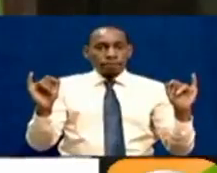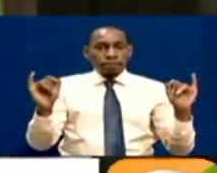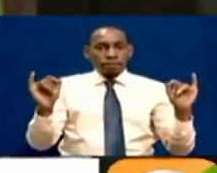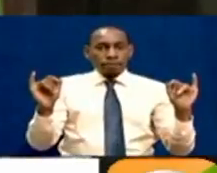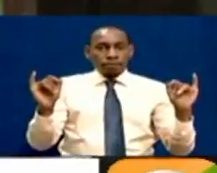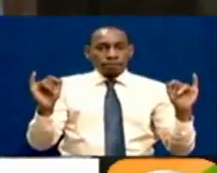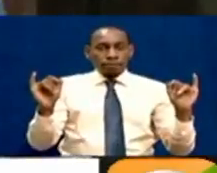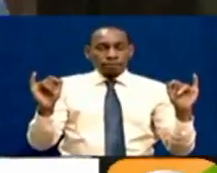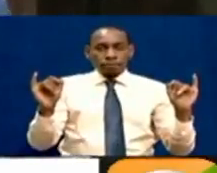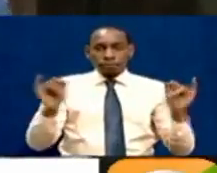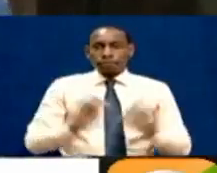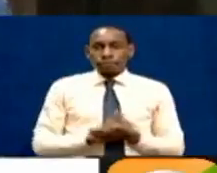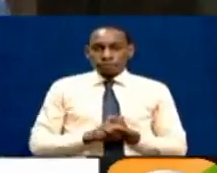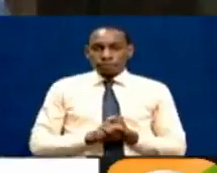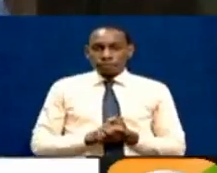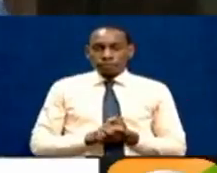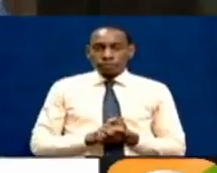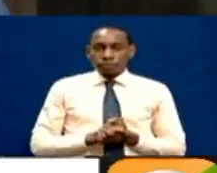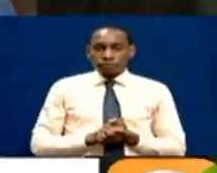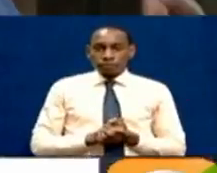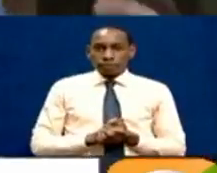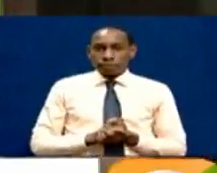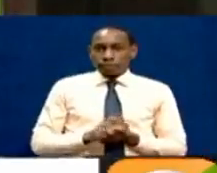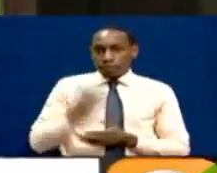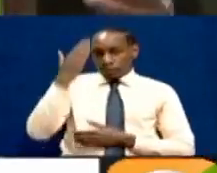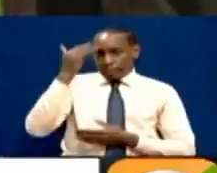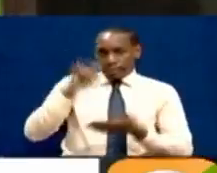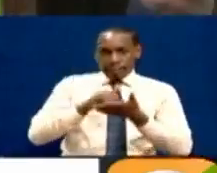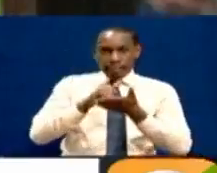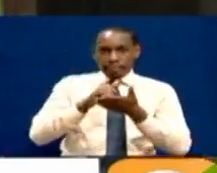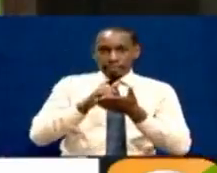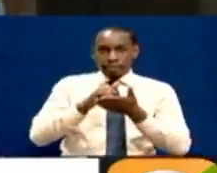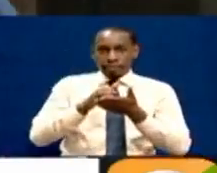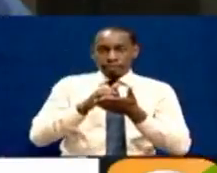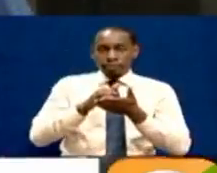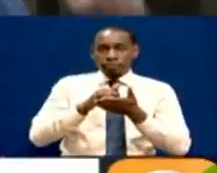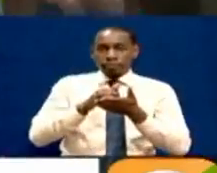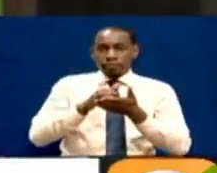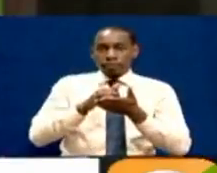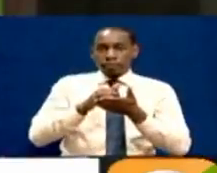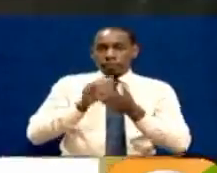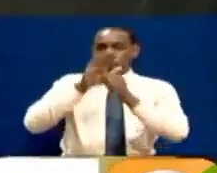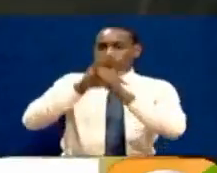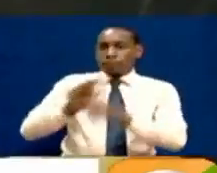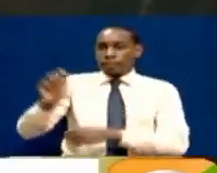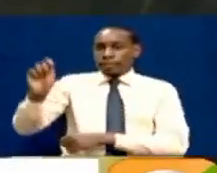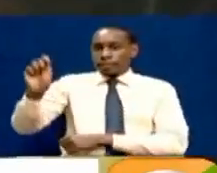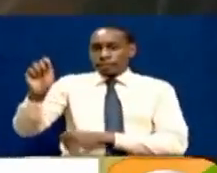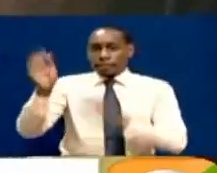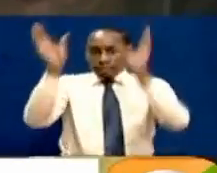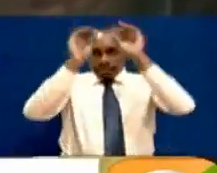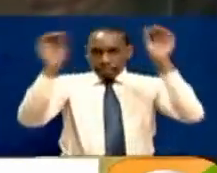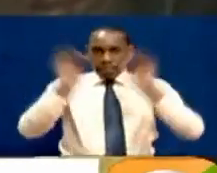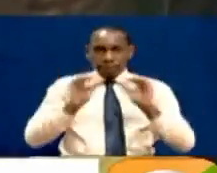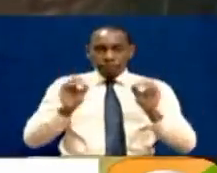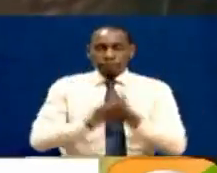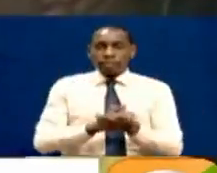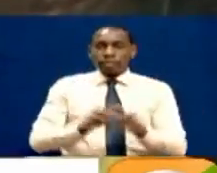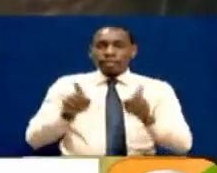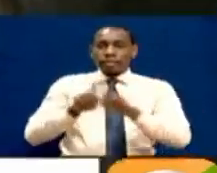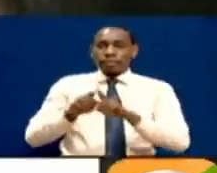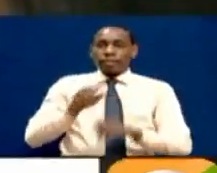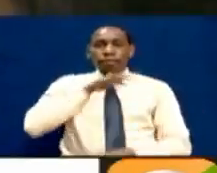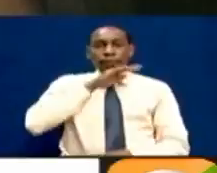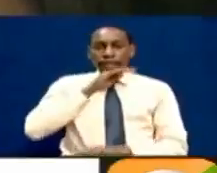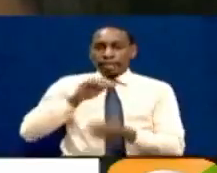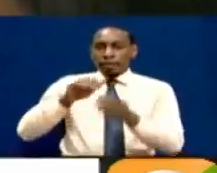We will definitely stand with you so that you don't become again subservient to the executive. Odinga conveyed President